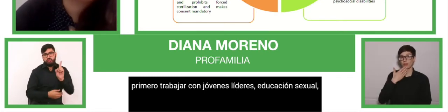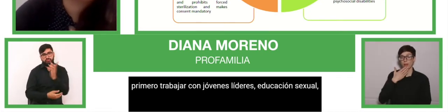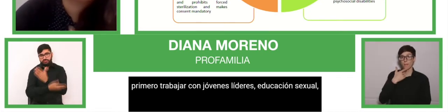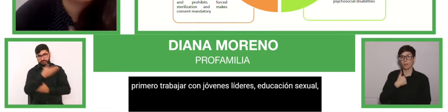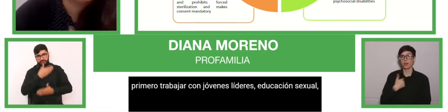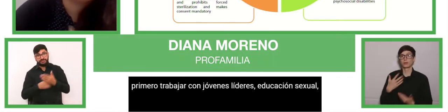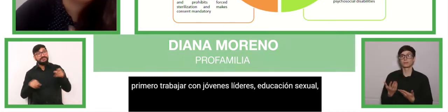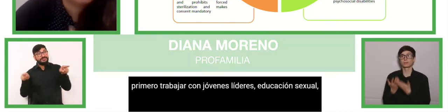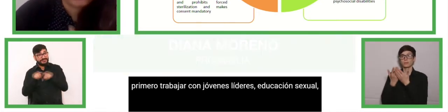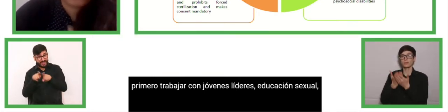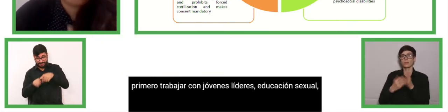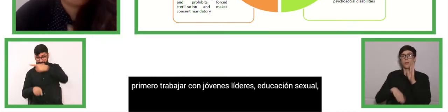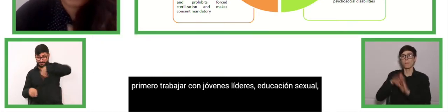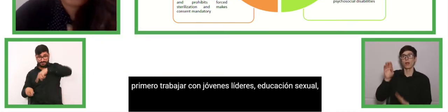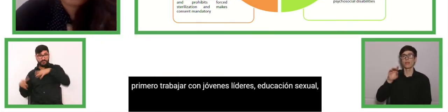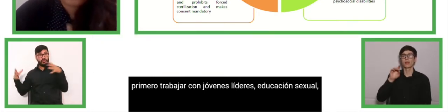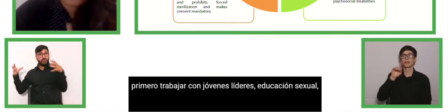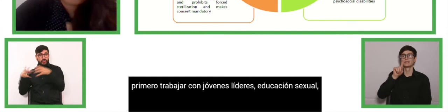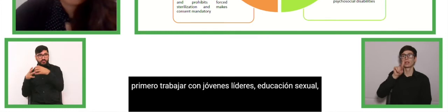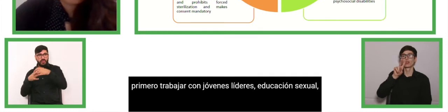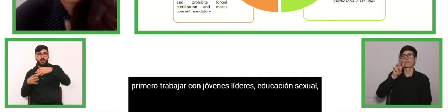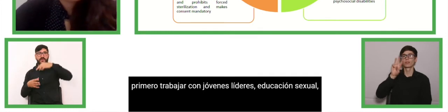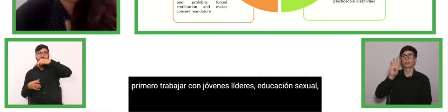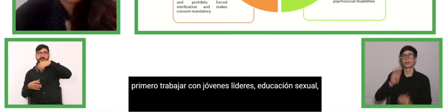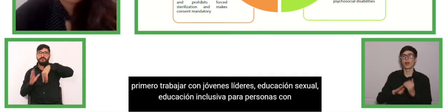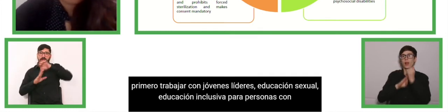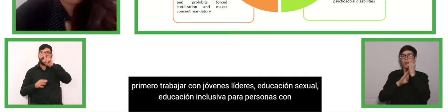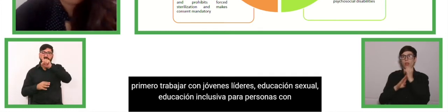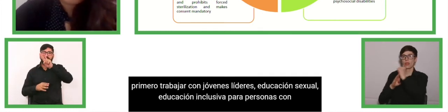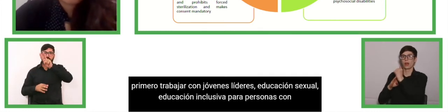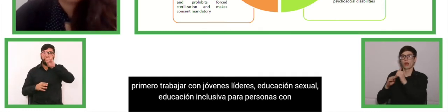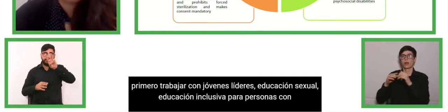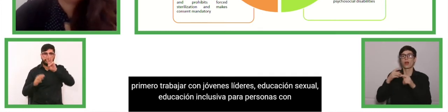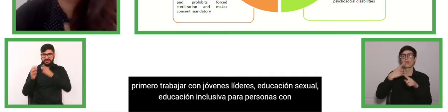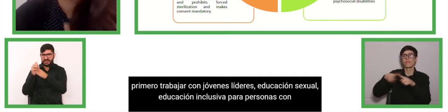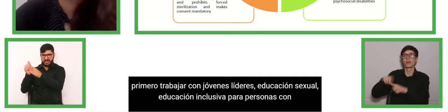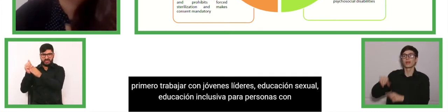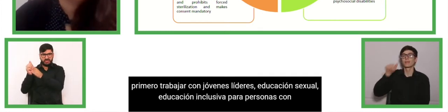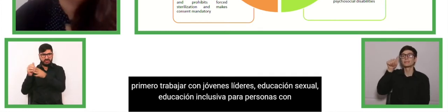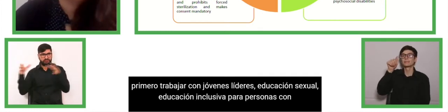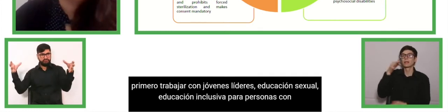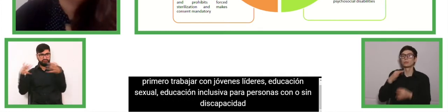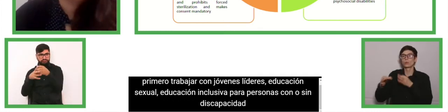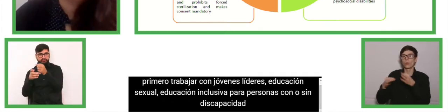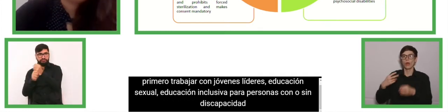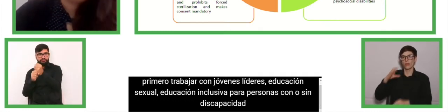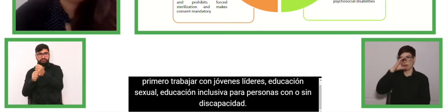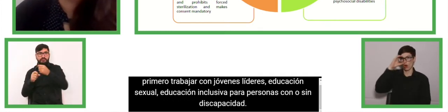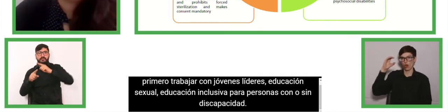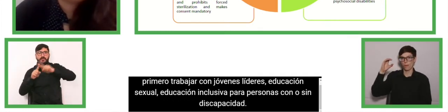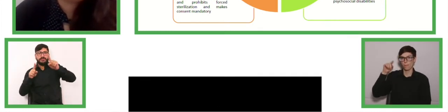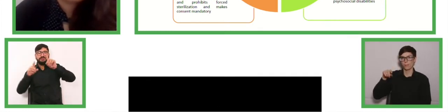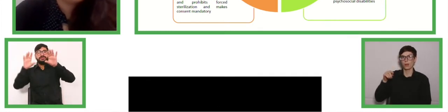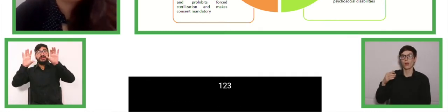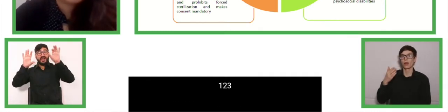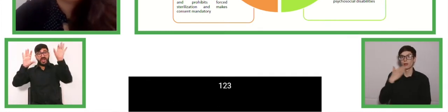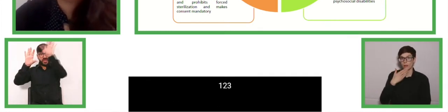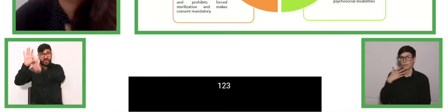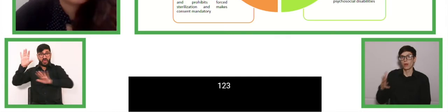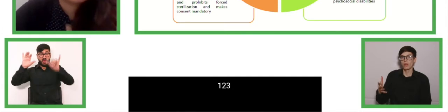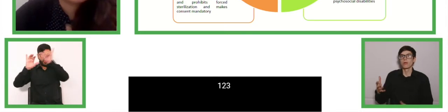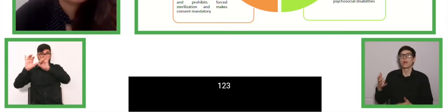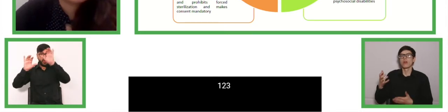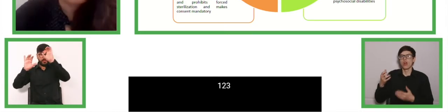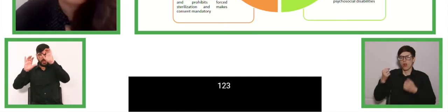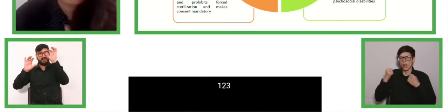different cities in Colombia who have not only been able to promote and understand better how to make